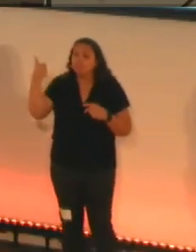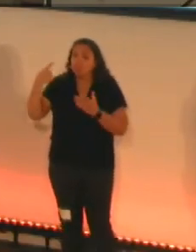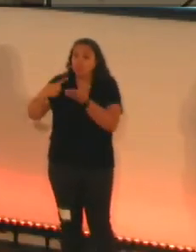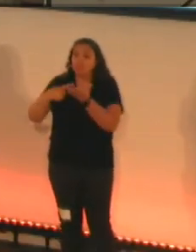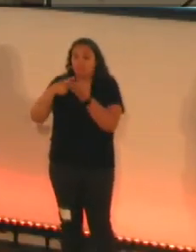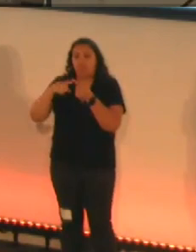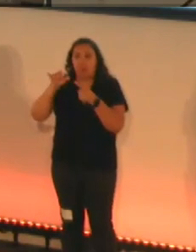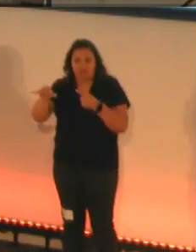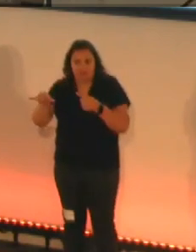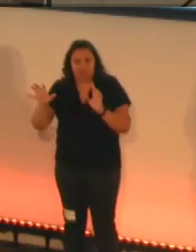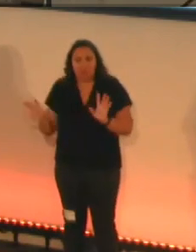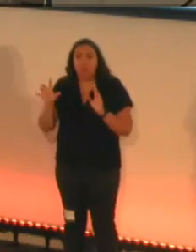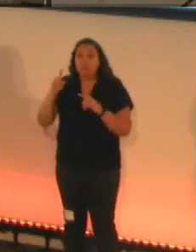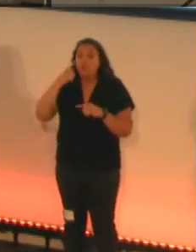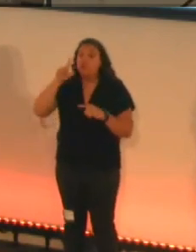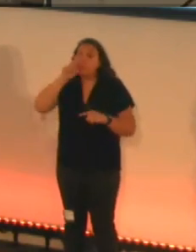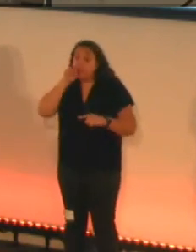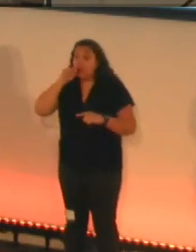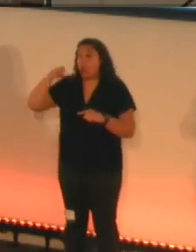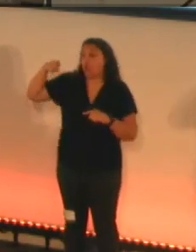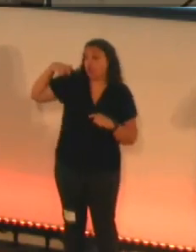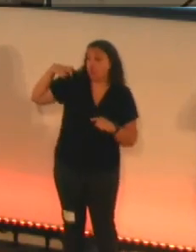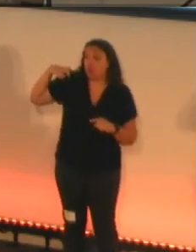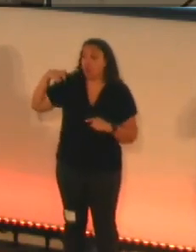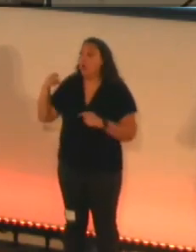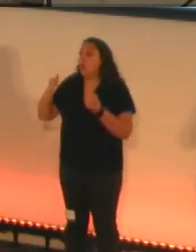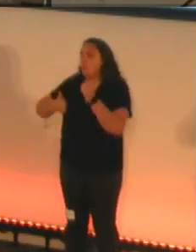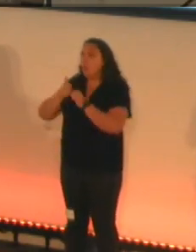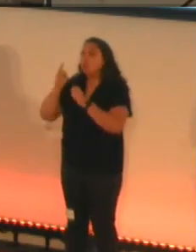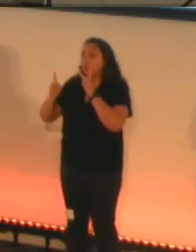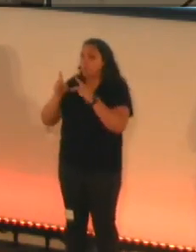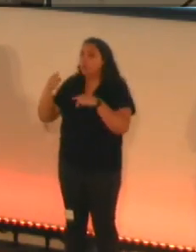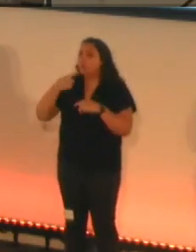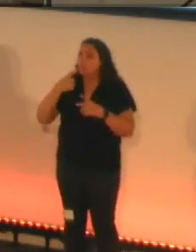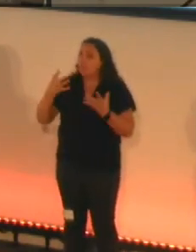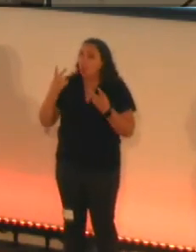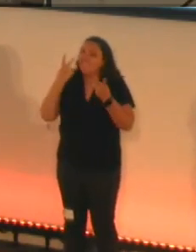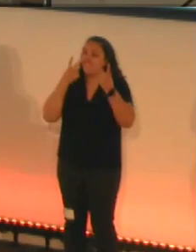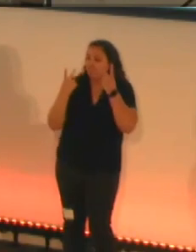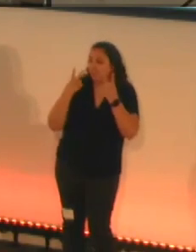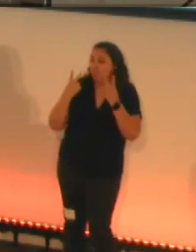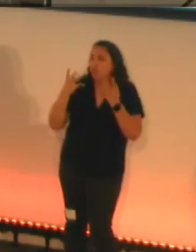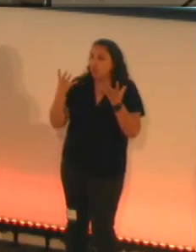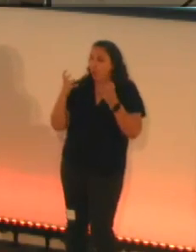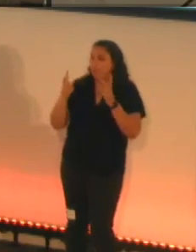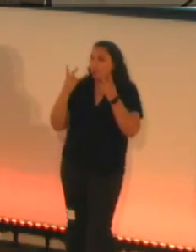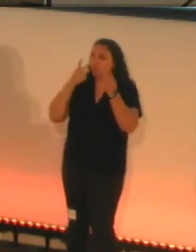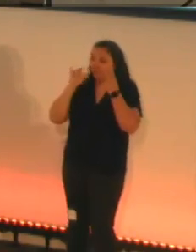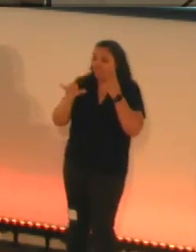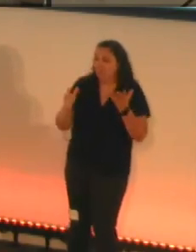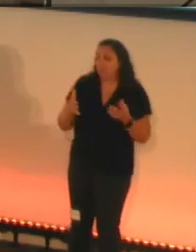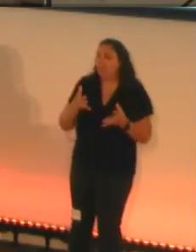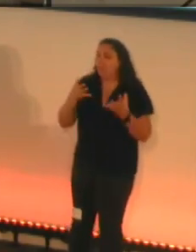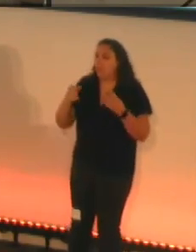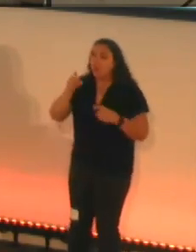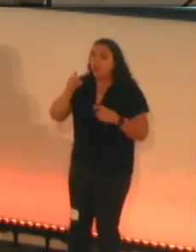that. So when it came to the parrot on the shoulder, most of our participants were like, that's a visible guide. They want people to be able to see that. And they want the